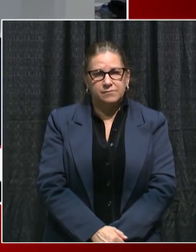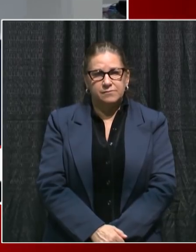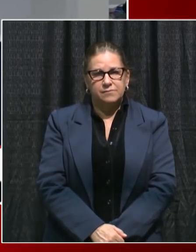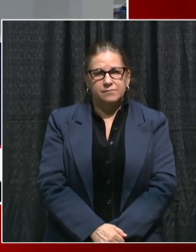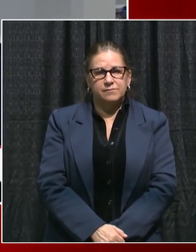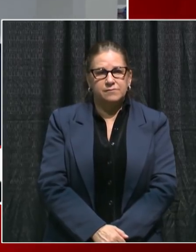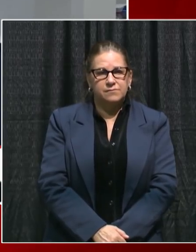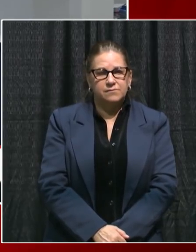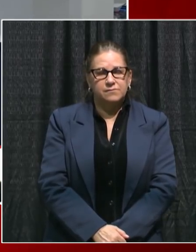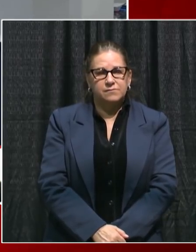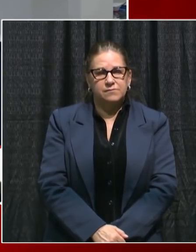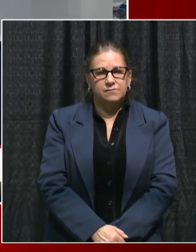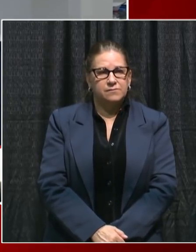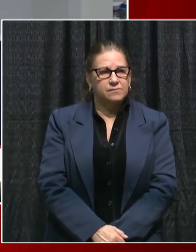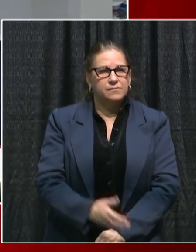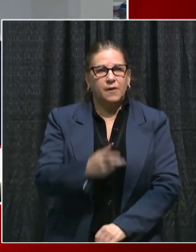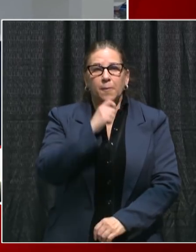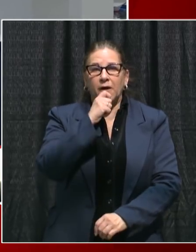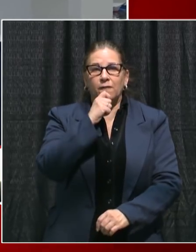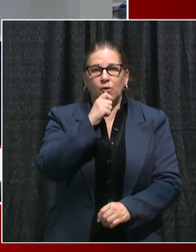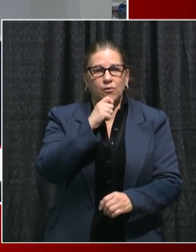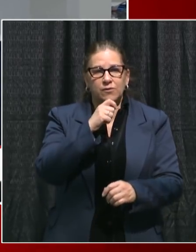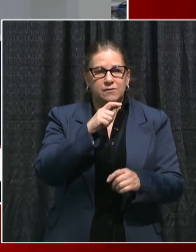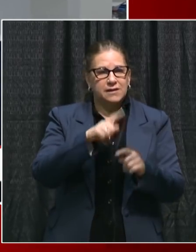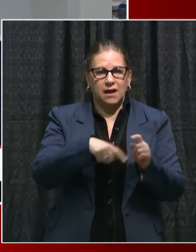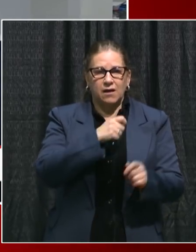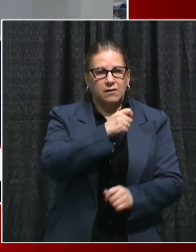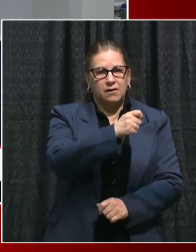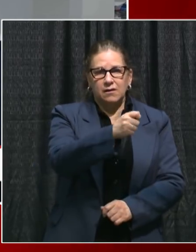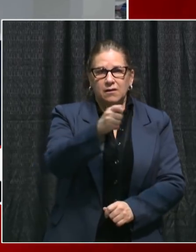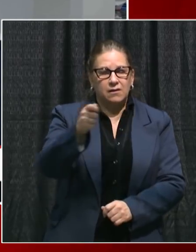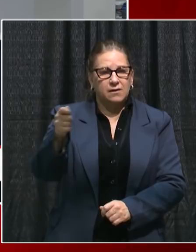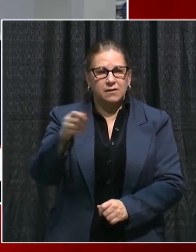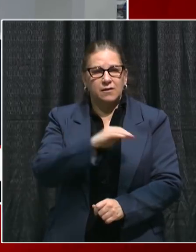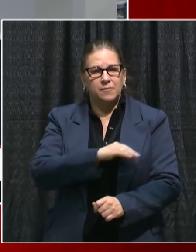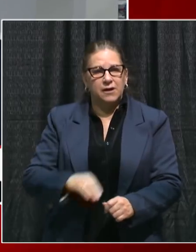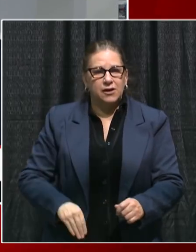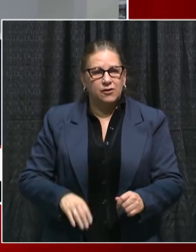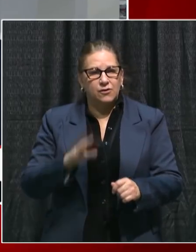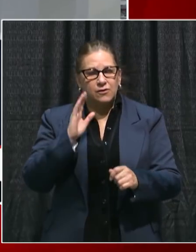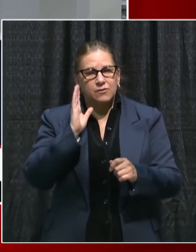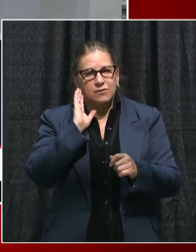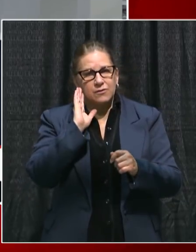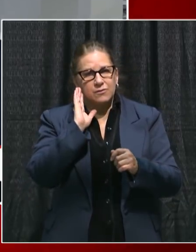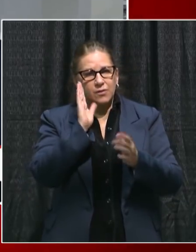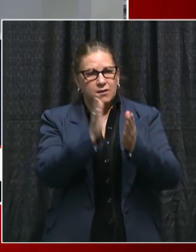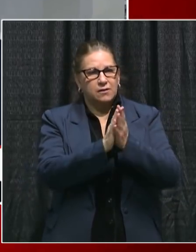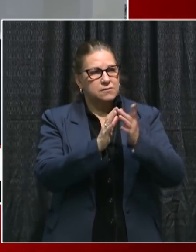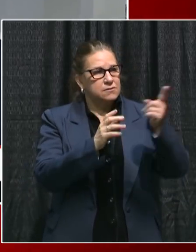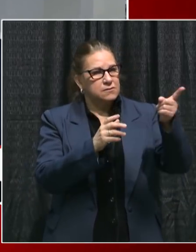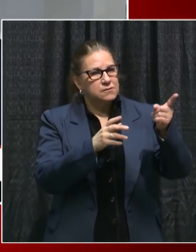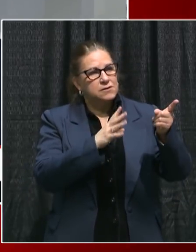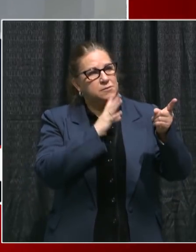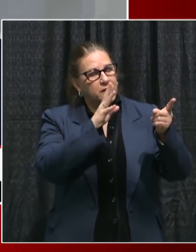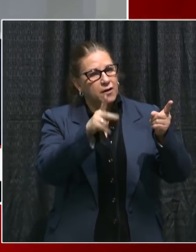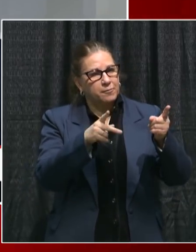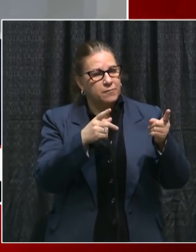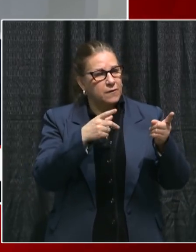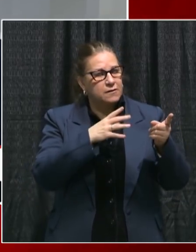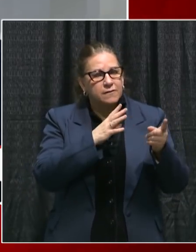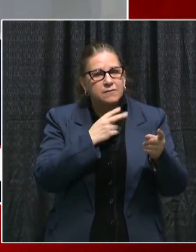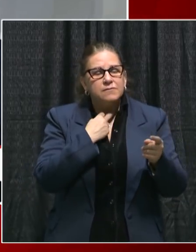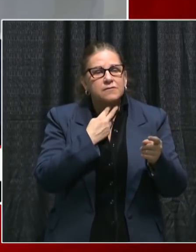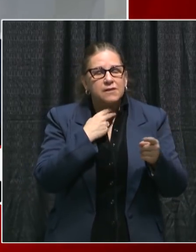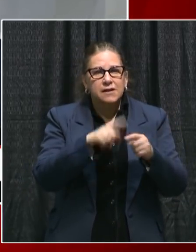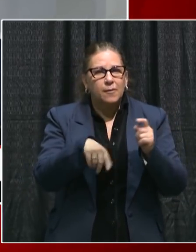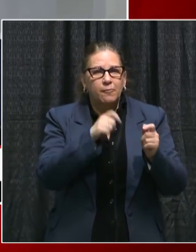President Trump continues just a few blocks. Can we get some sound for this question? Is that possible? I'm sorry, I can't